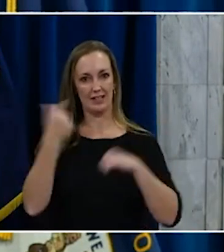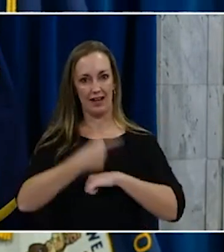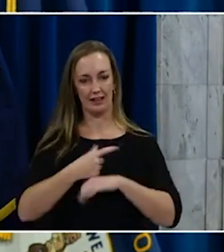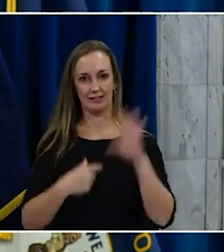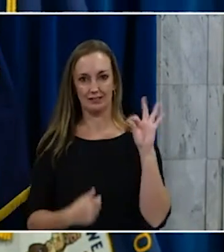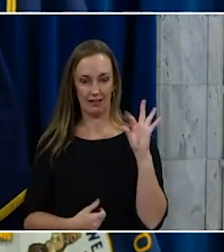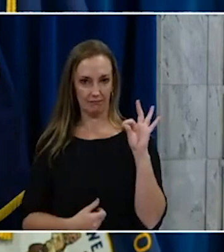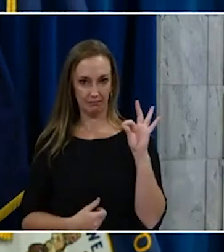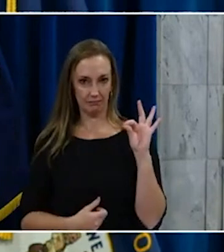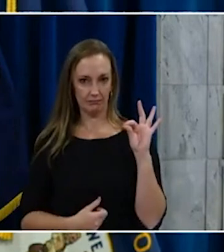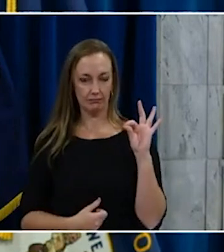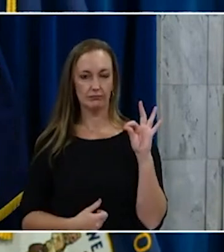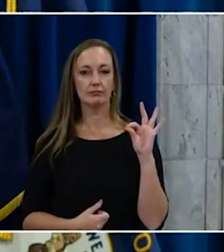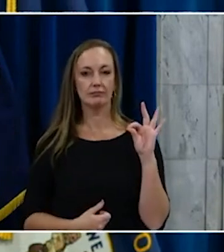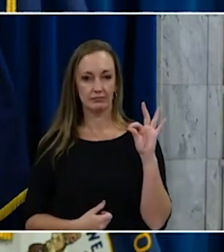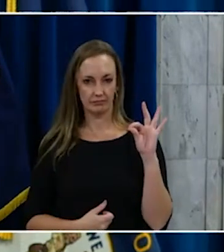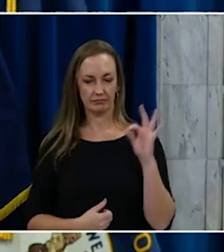today.